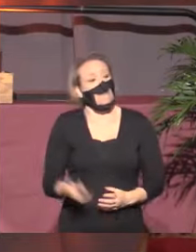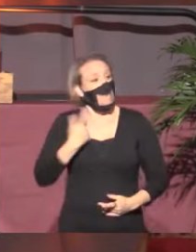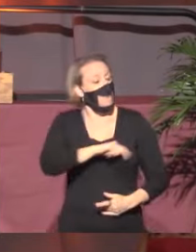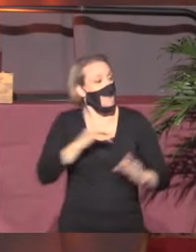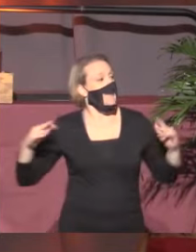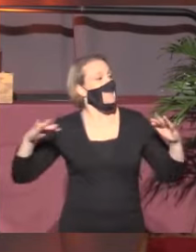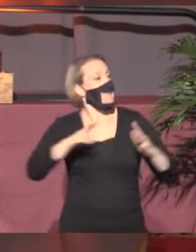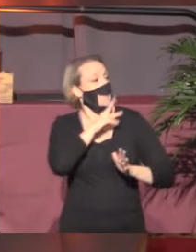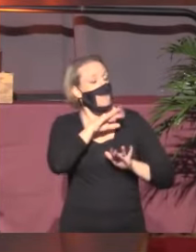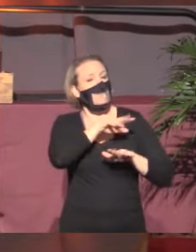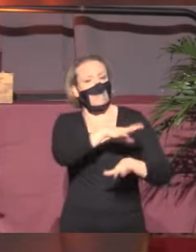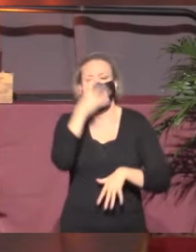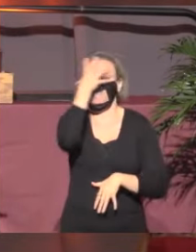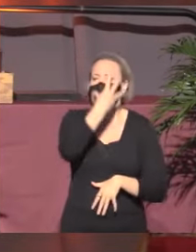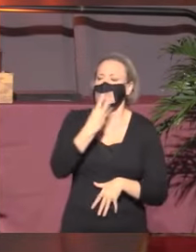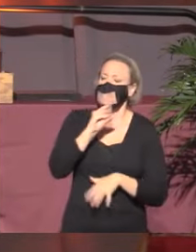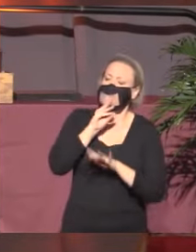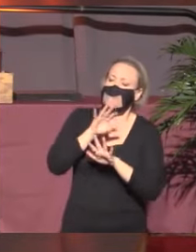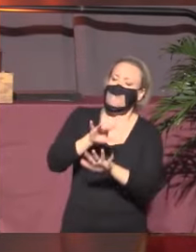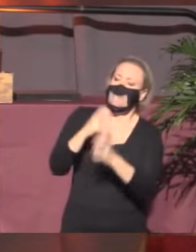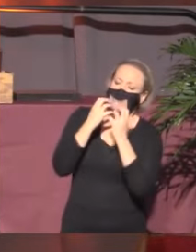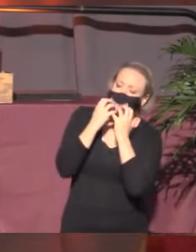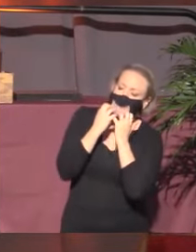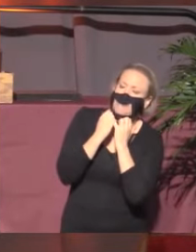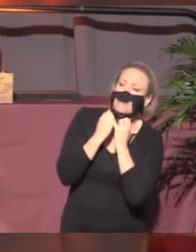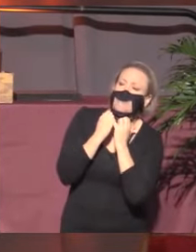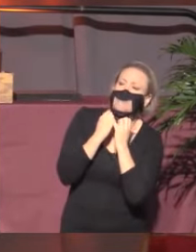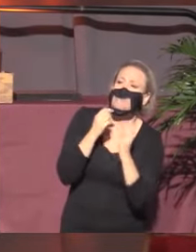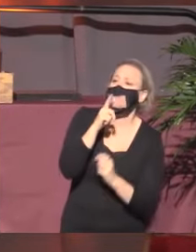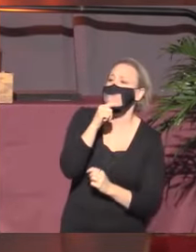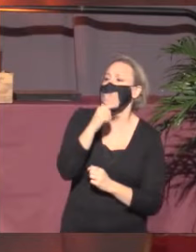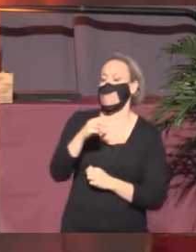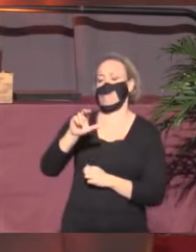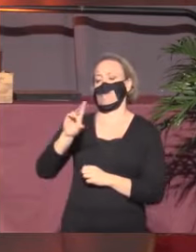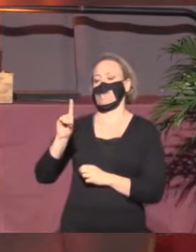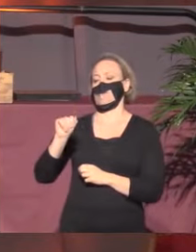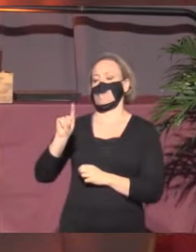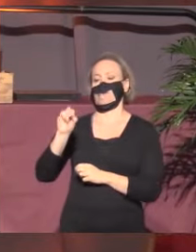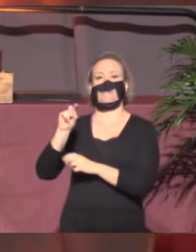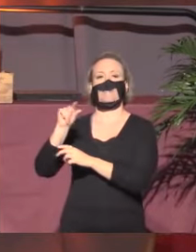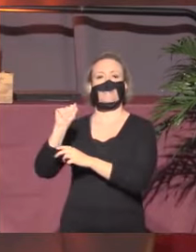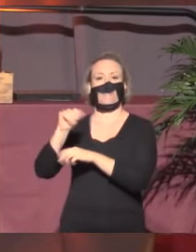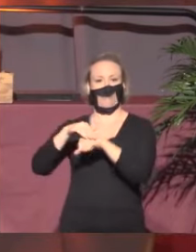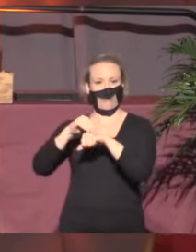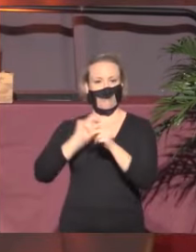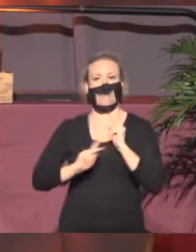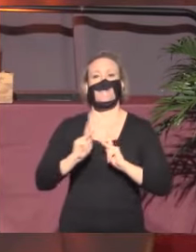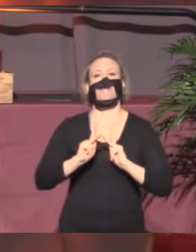this beautiful river, sacred to the Dakota people whose homeland we